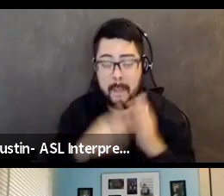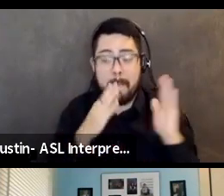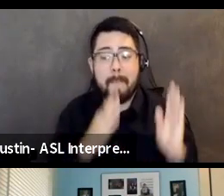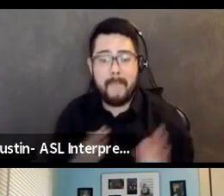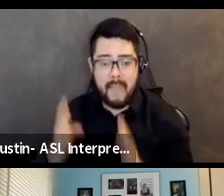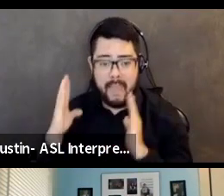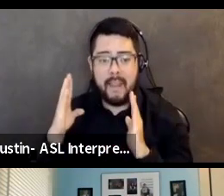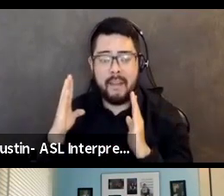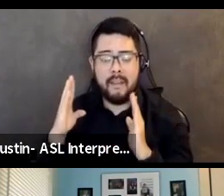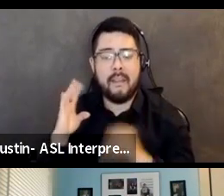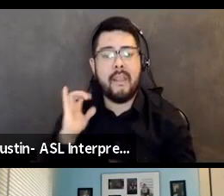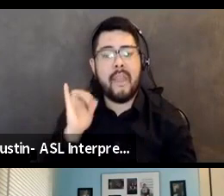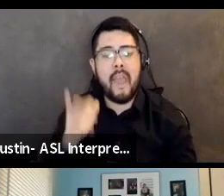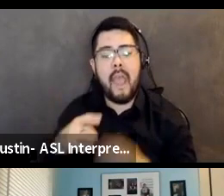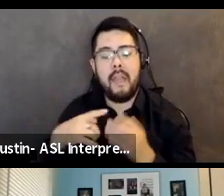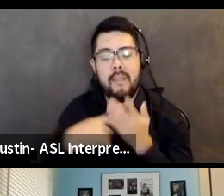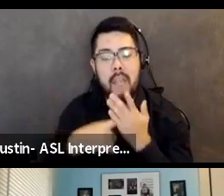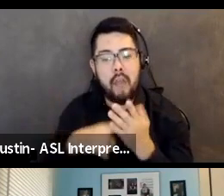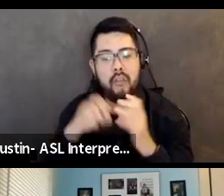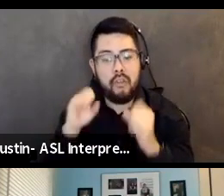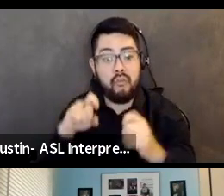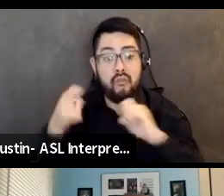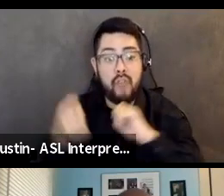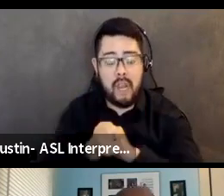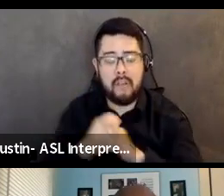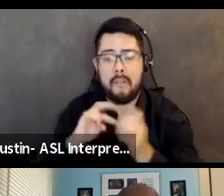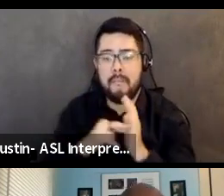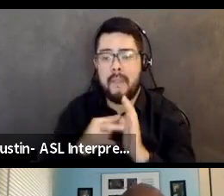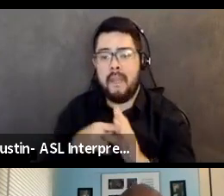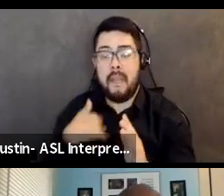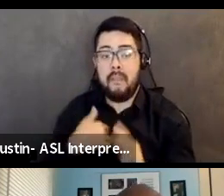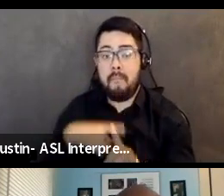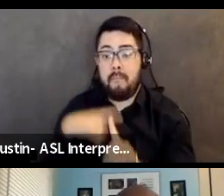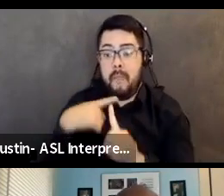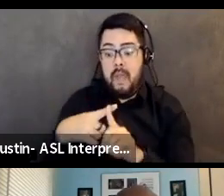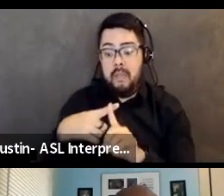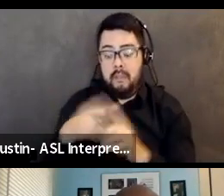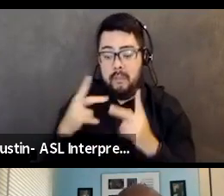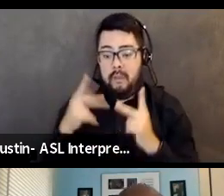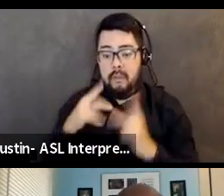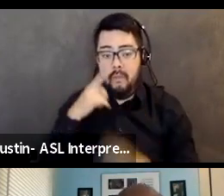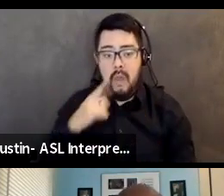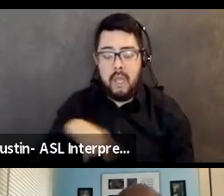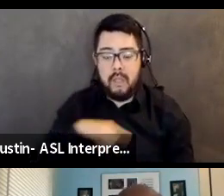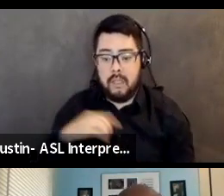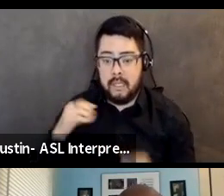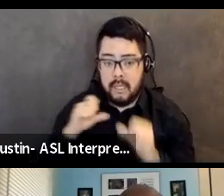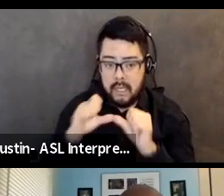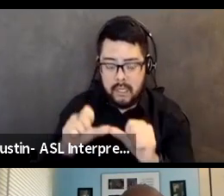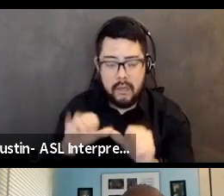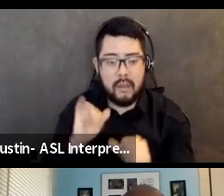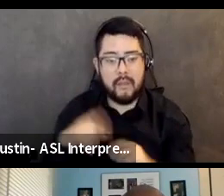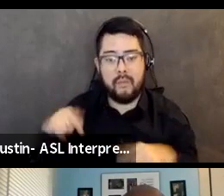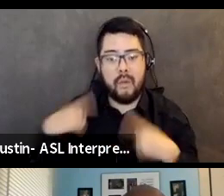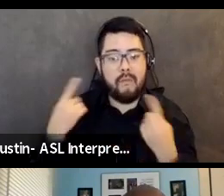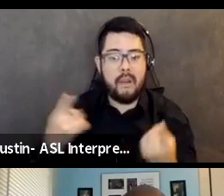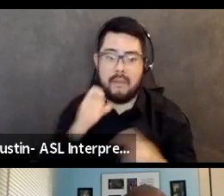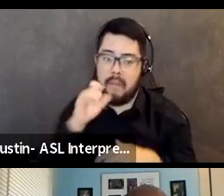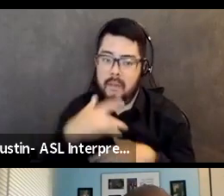very different conversation that will position us to move forward in a way that we have not been able to until this